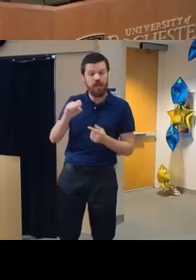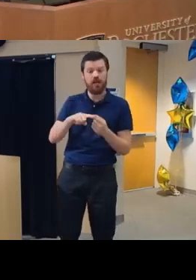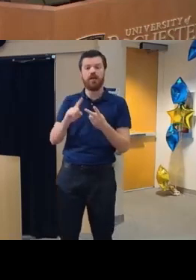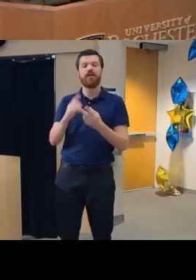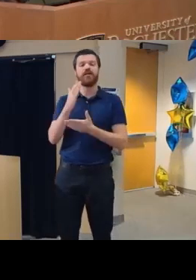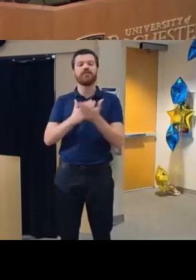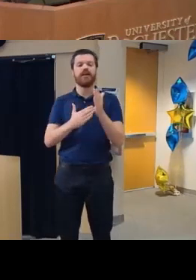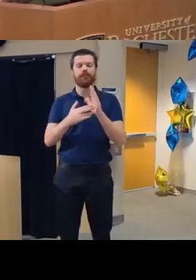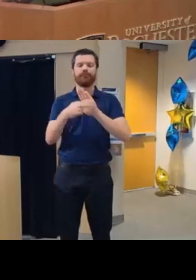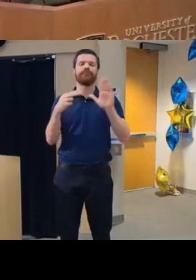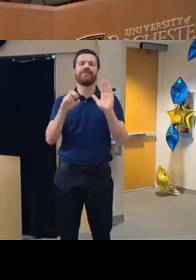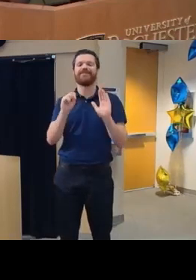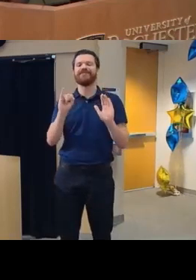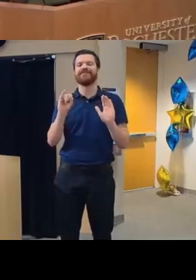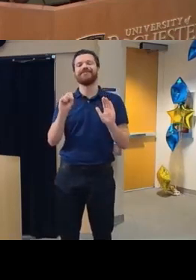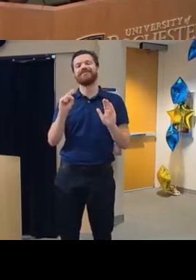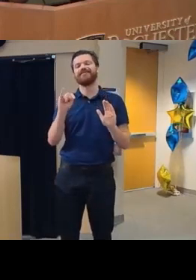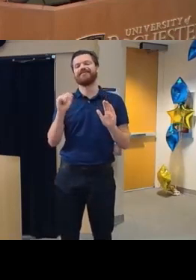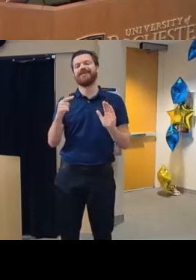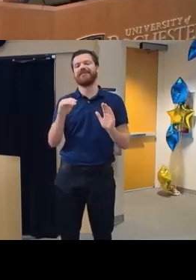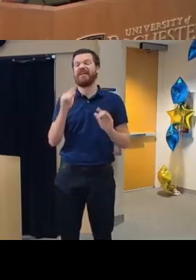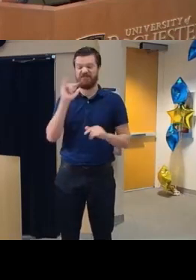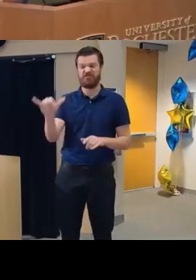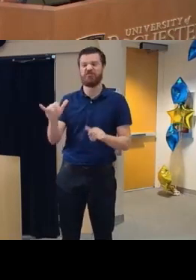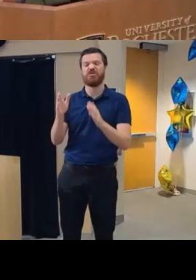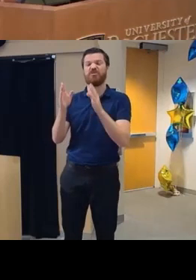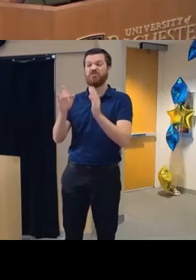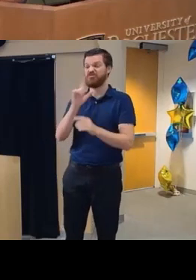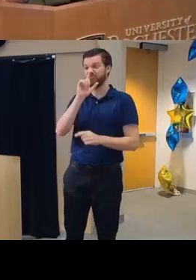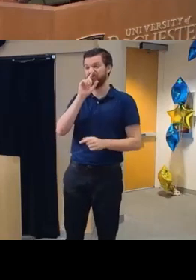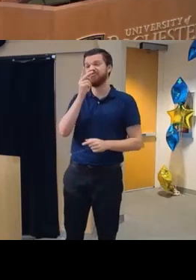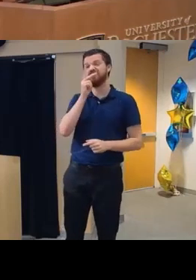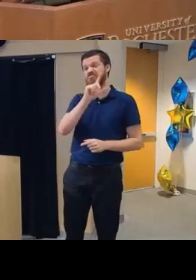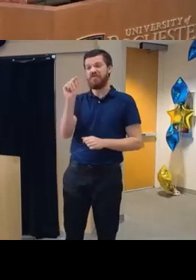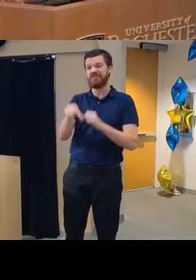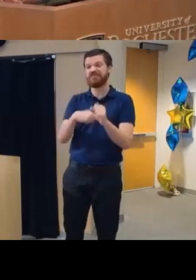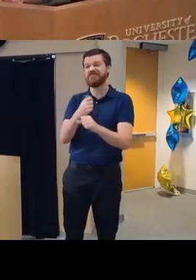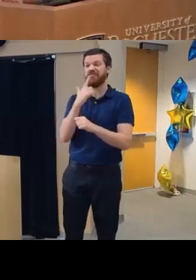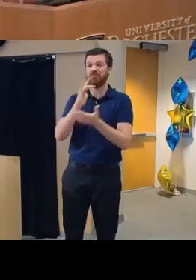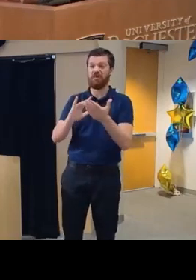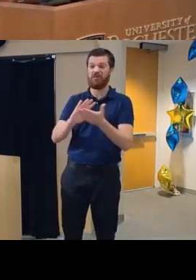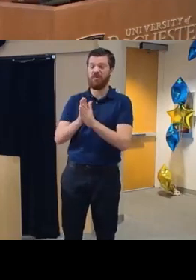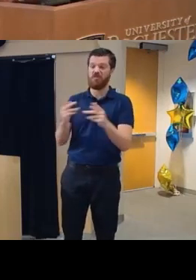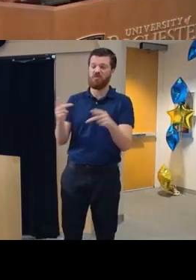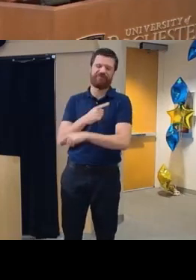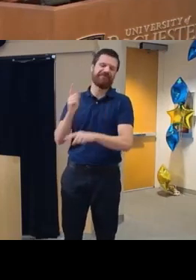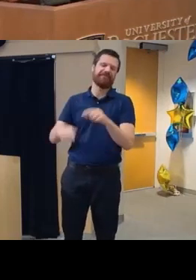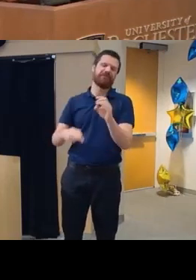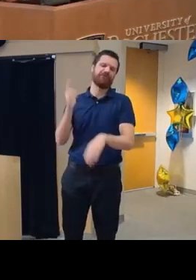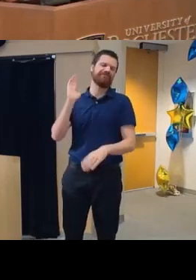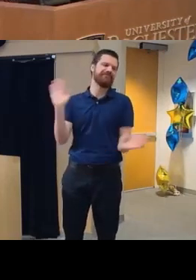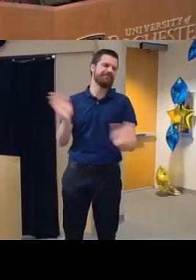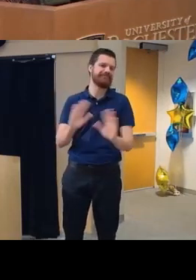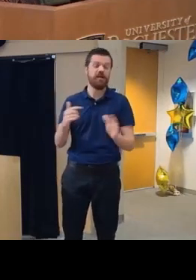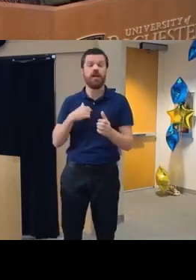that like, oh, that person will never be able to quit smoking. They've been smoking for 20 years. The meds are making it worse. Or I've had